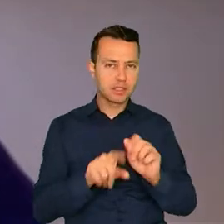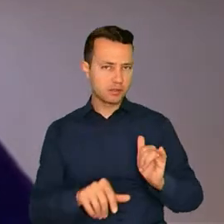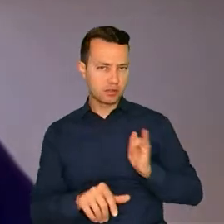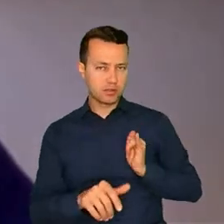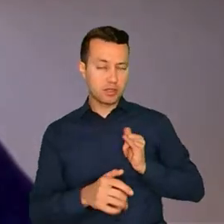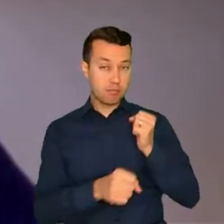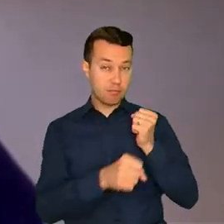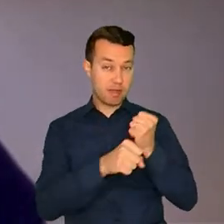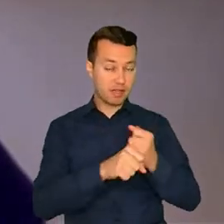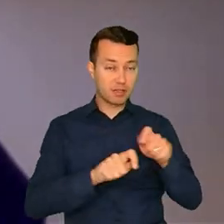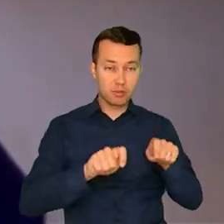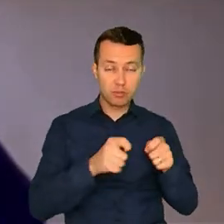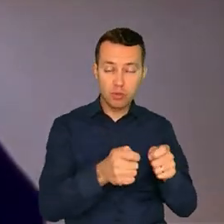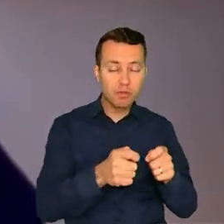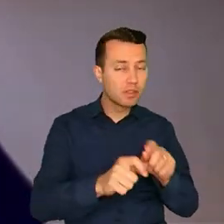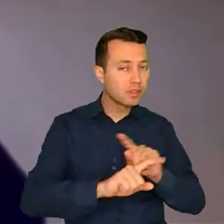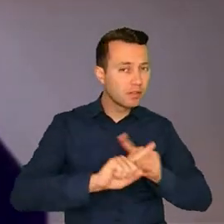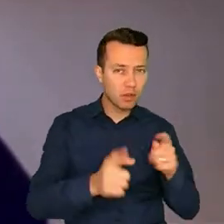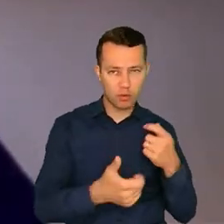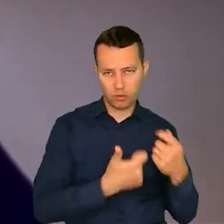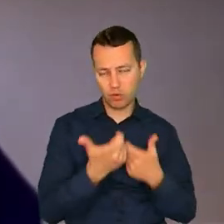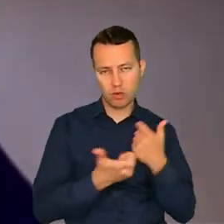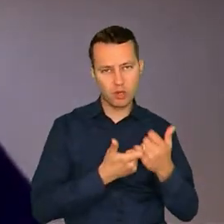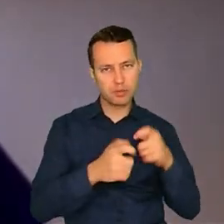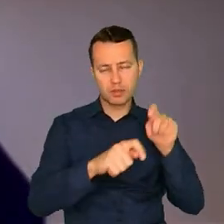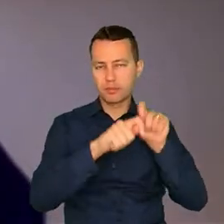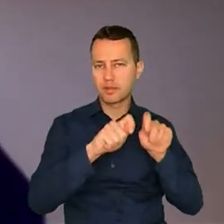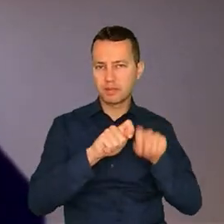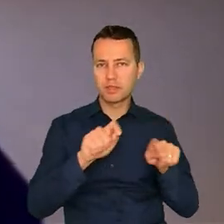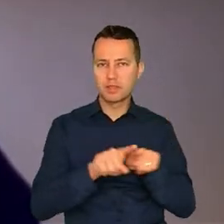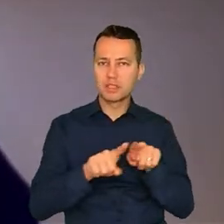for the prevention of forced work.